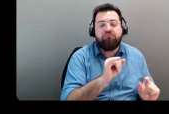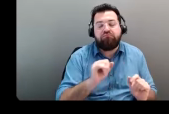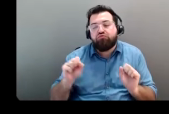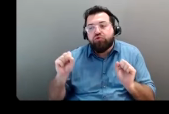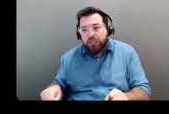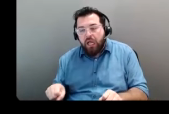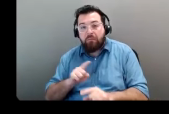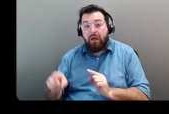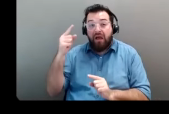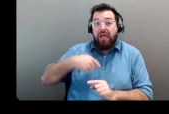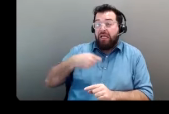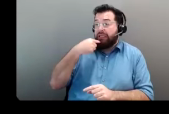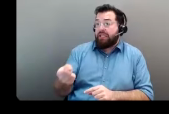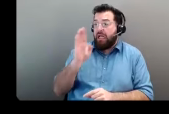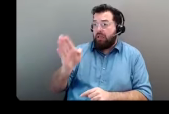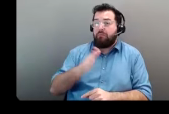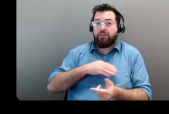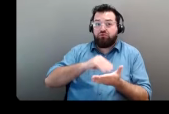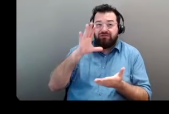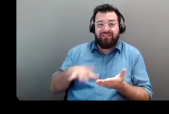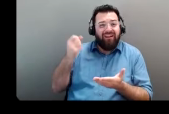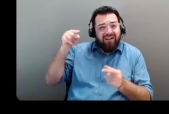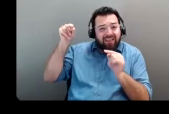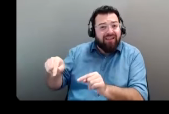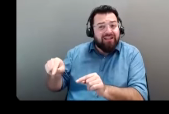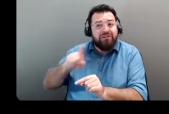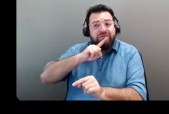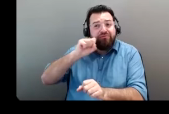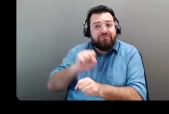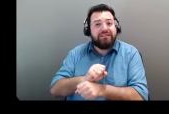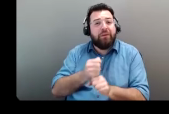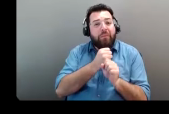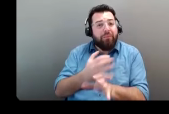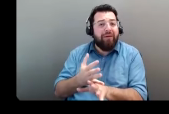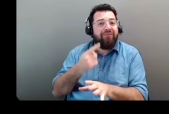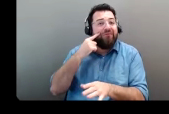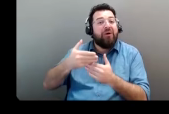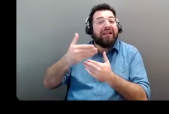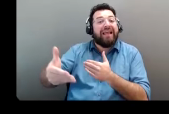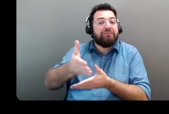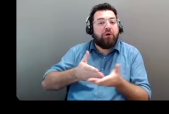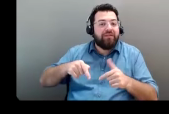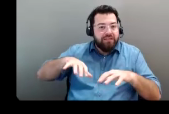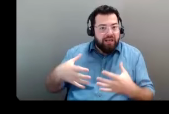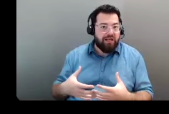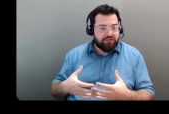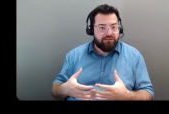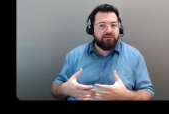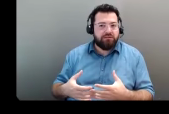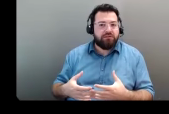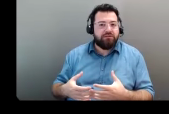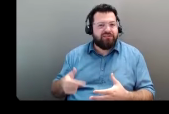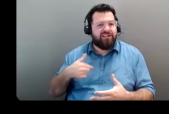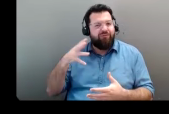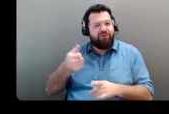them explicitly that what we're doing here is actually a prep for another part of the course that they're going to have from me. And I'll talk